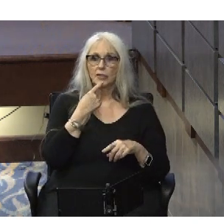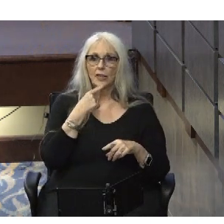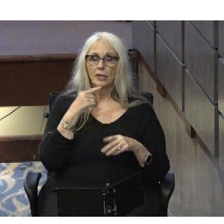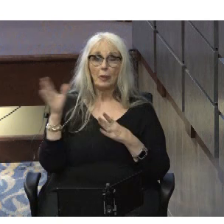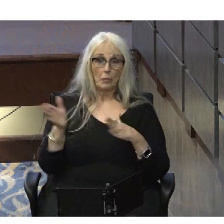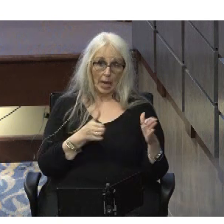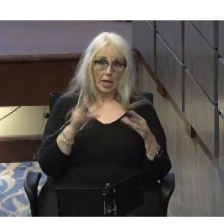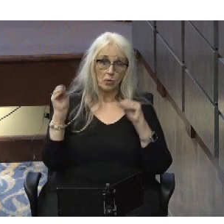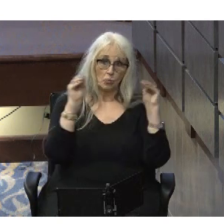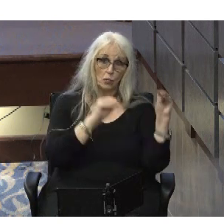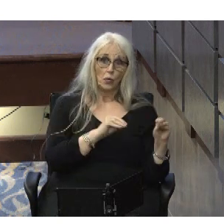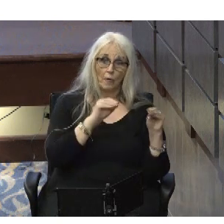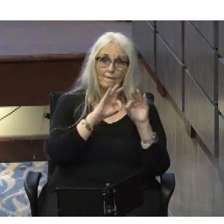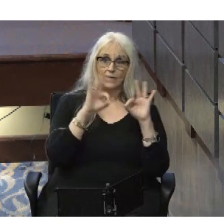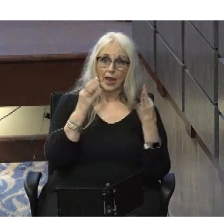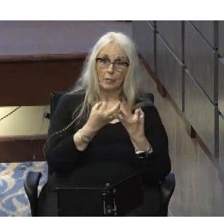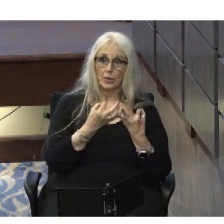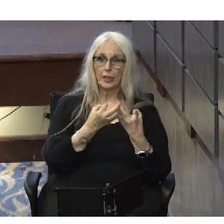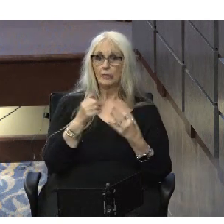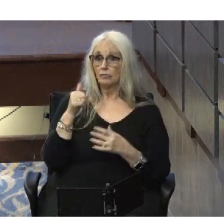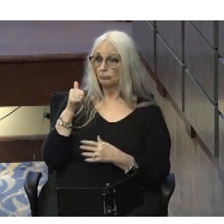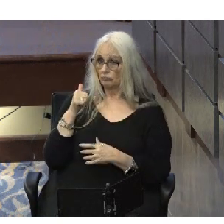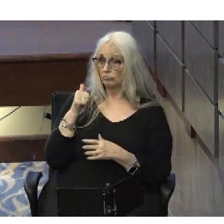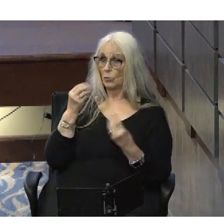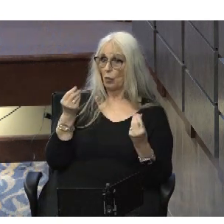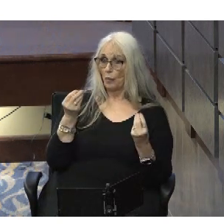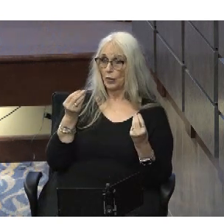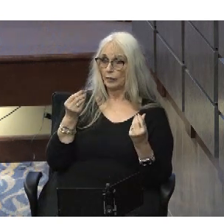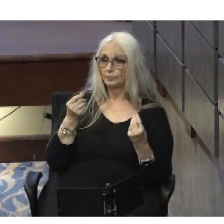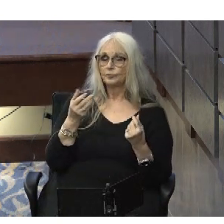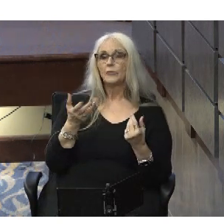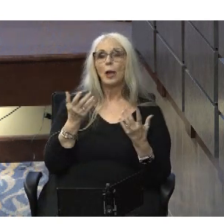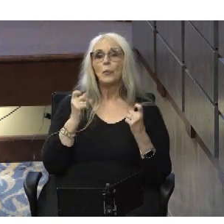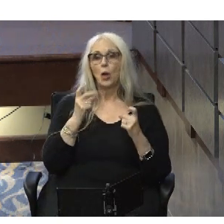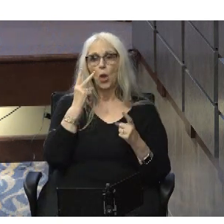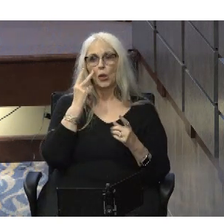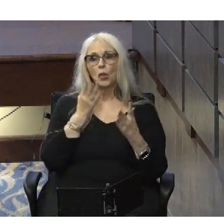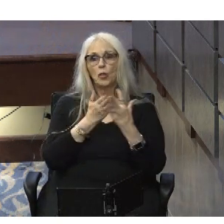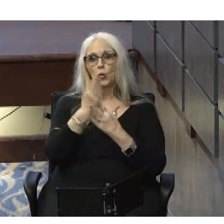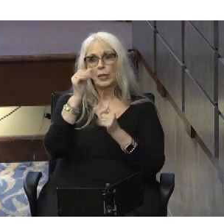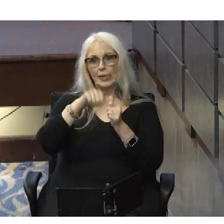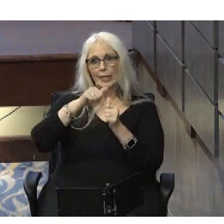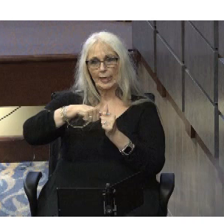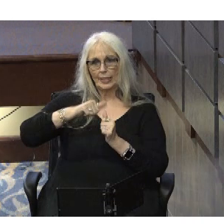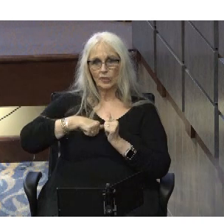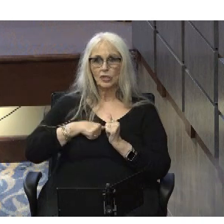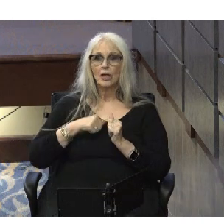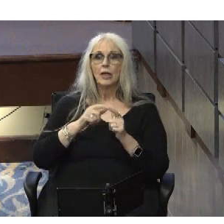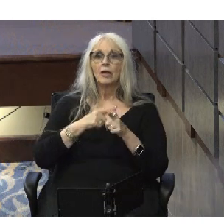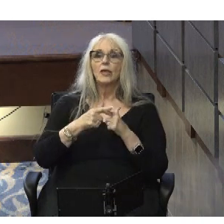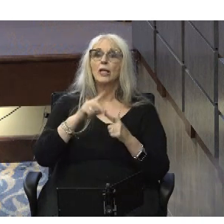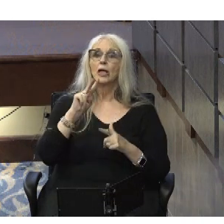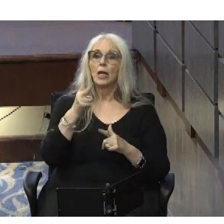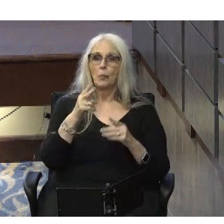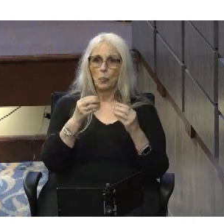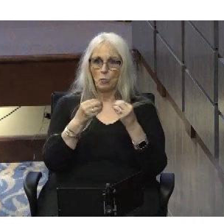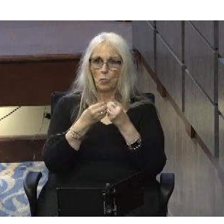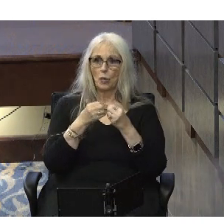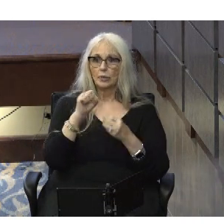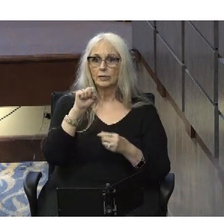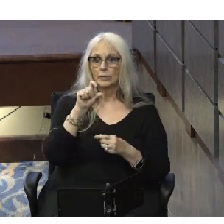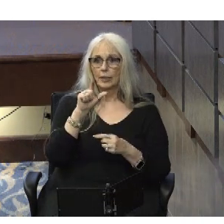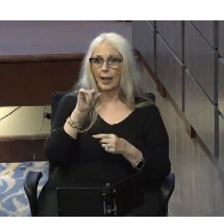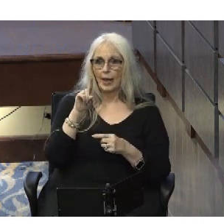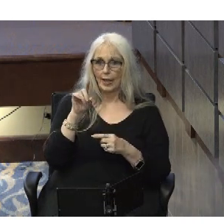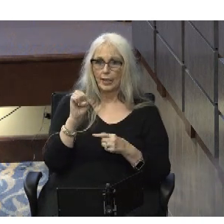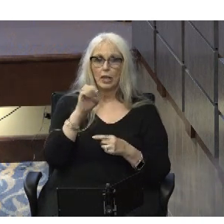moving her and her family onto this property as well. I want to walk through each of these, and then certainly a couple more slides later, have some more Q&A